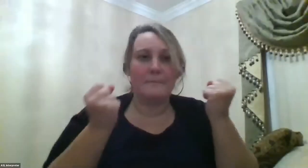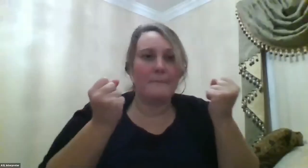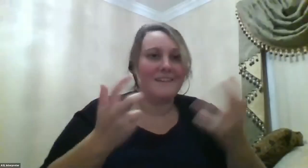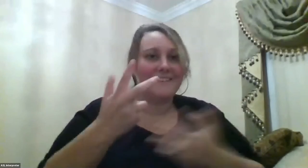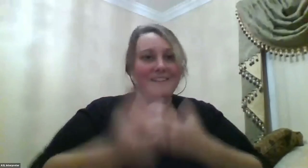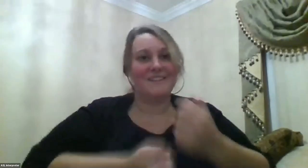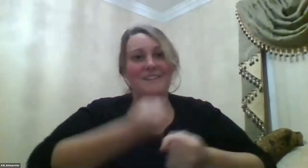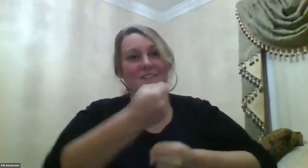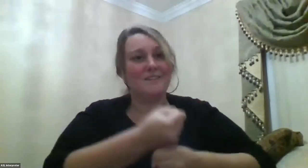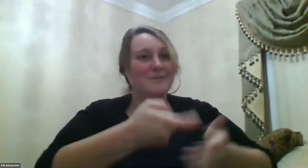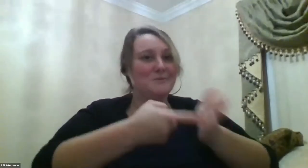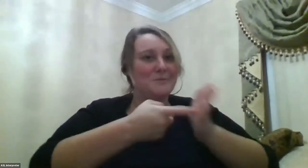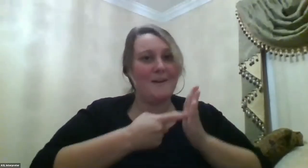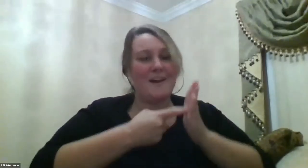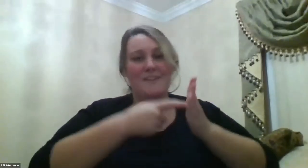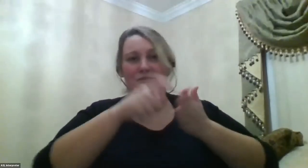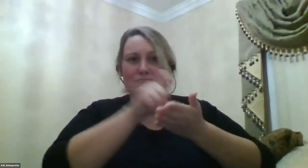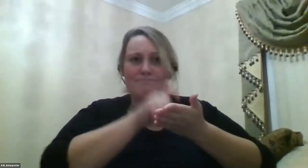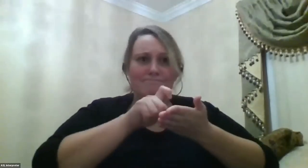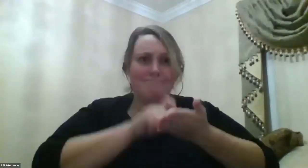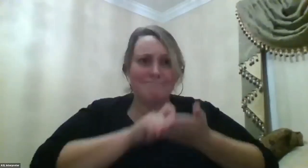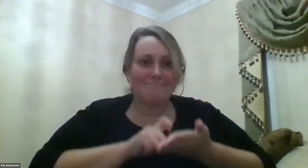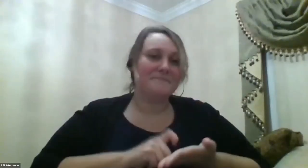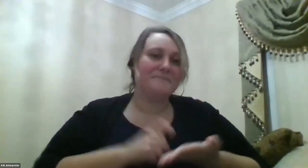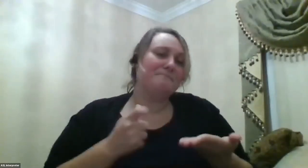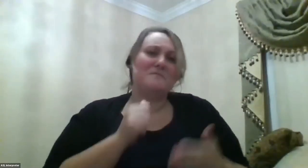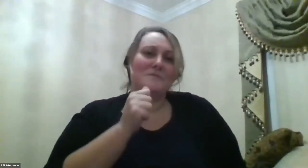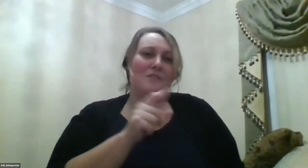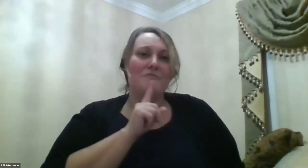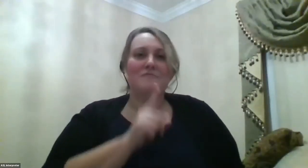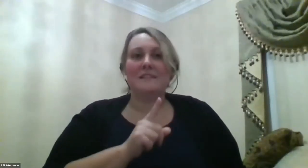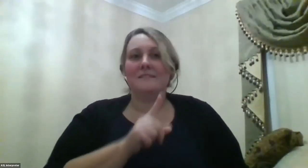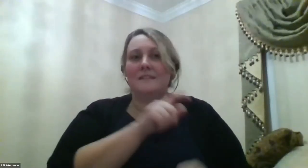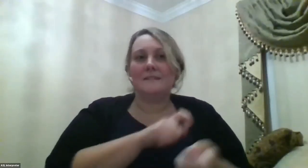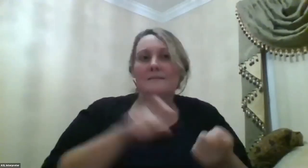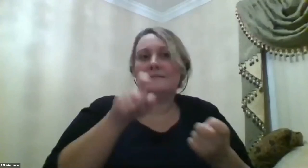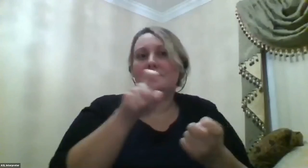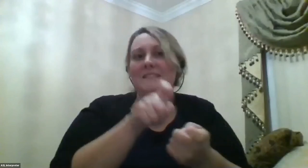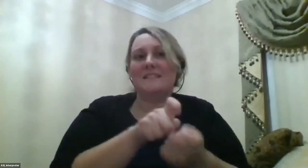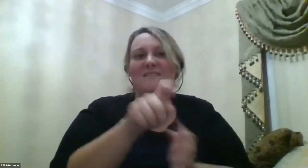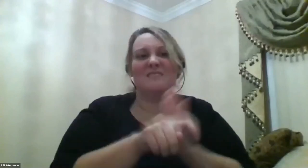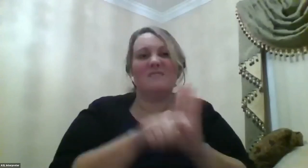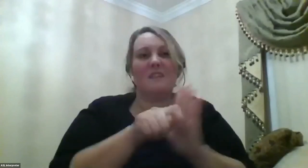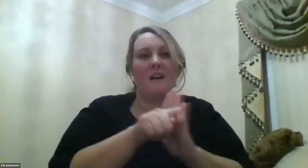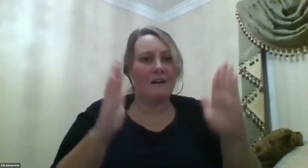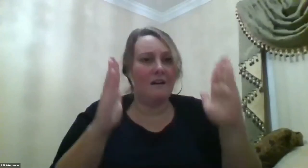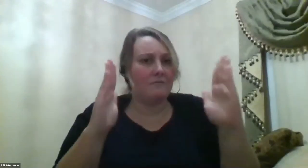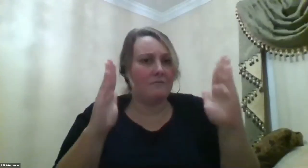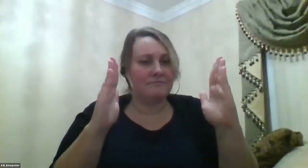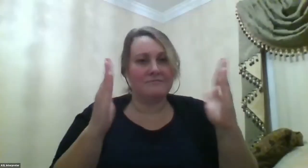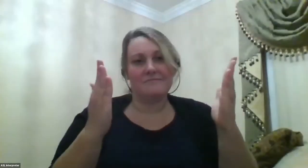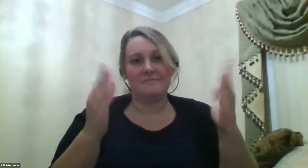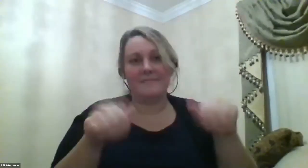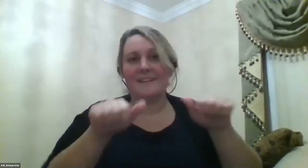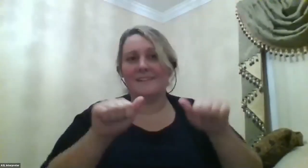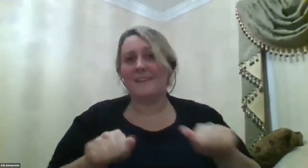not a, there's not a consistent sort of framework or like, it's not like you can be on cruise control at 60